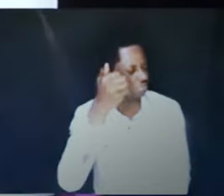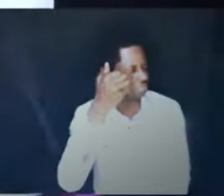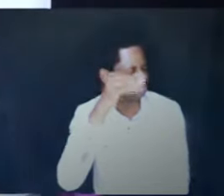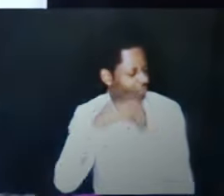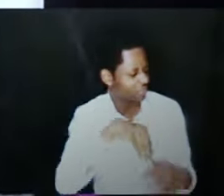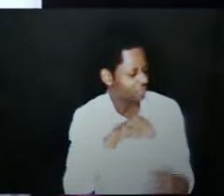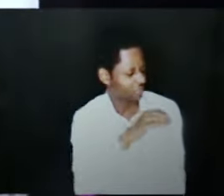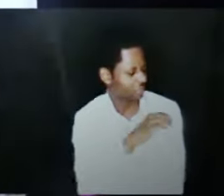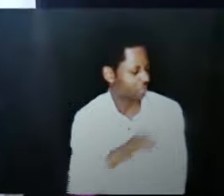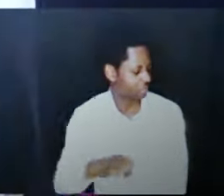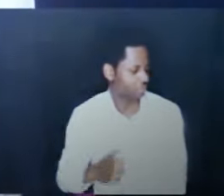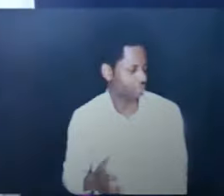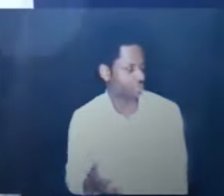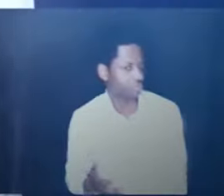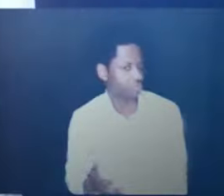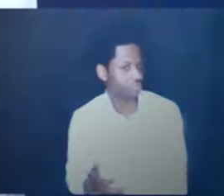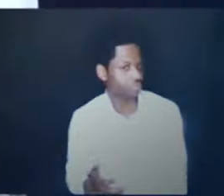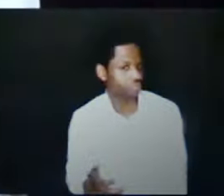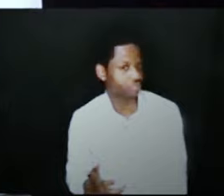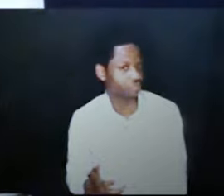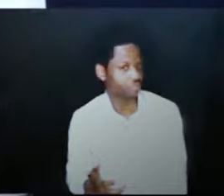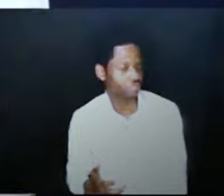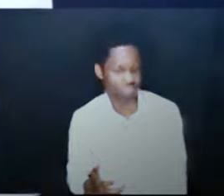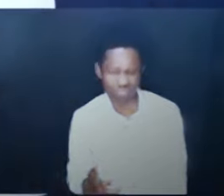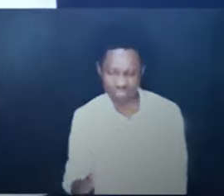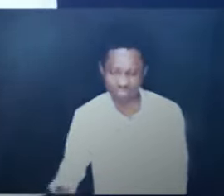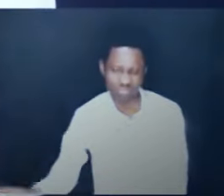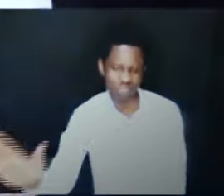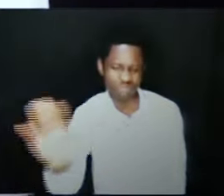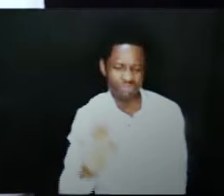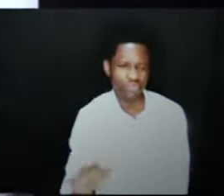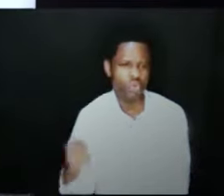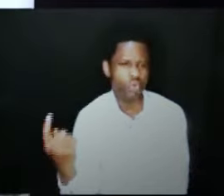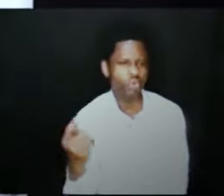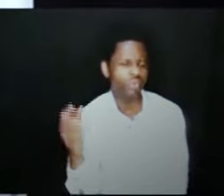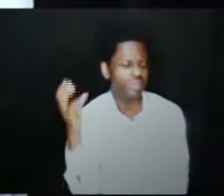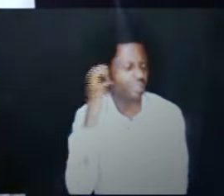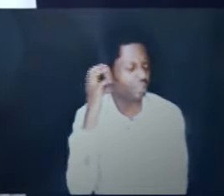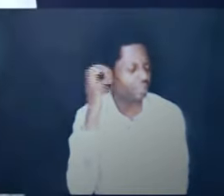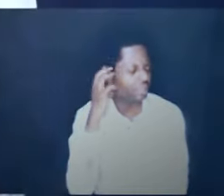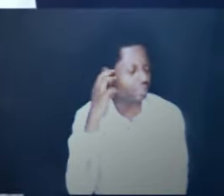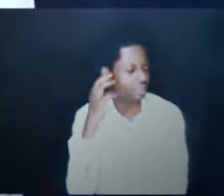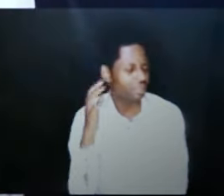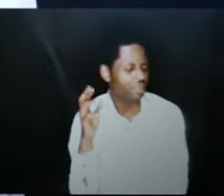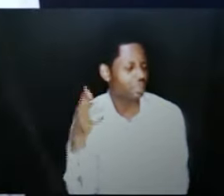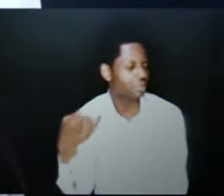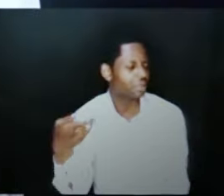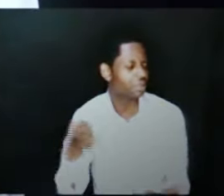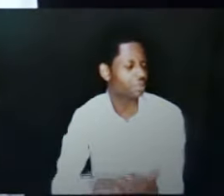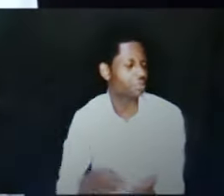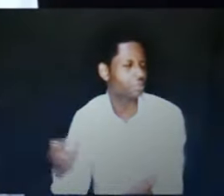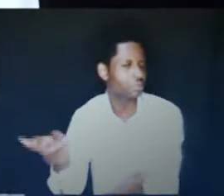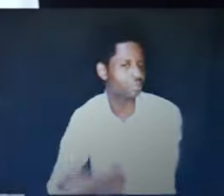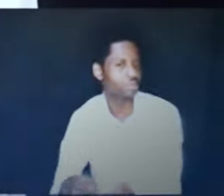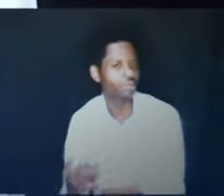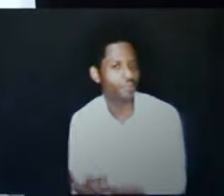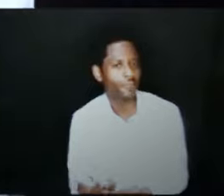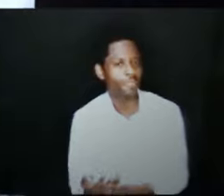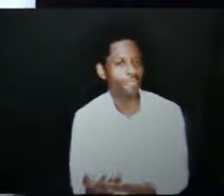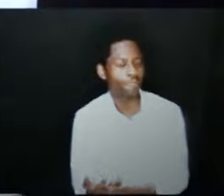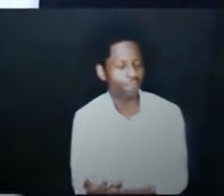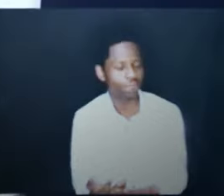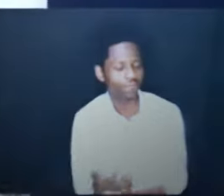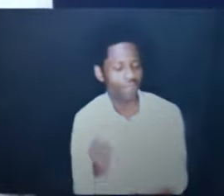they only heard the report. What report is that?